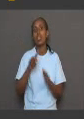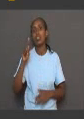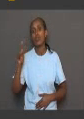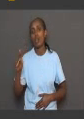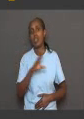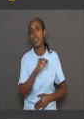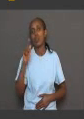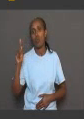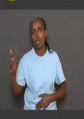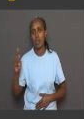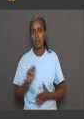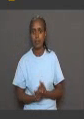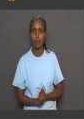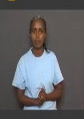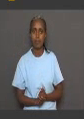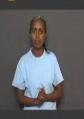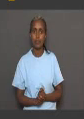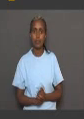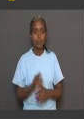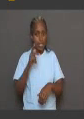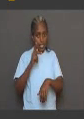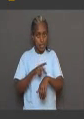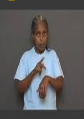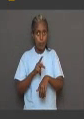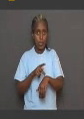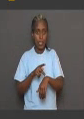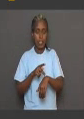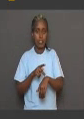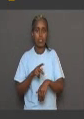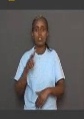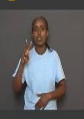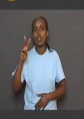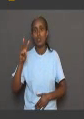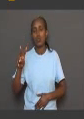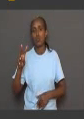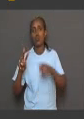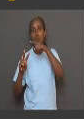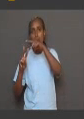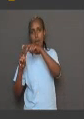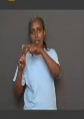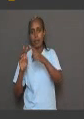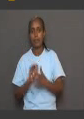and 1. The period is 2 pi.